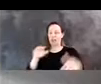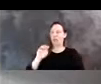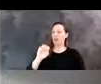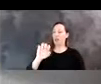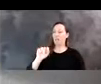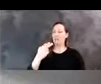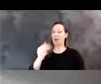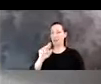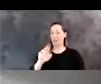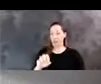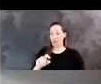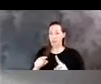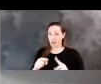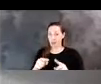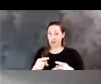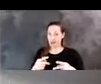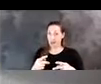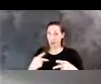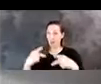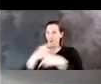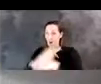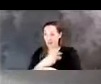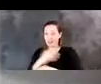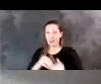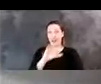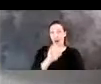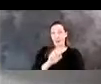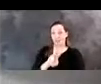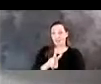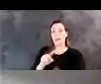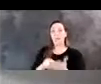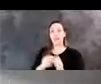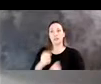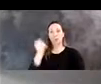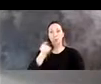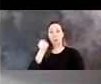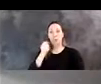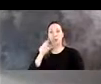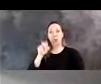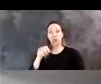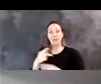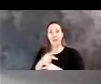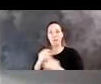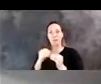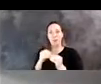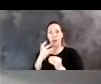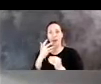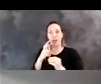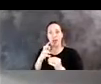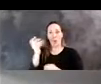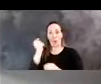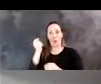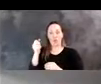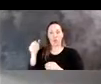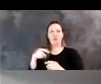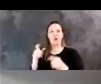30 times more potent than carbon dioxide, which means that it can hold 30 times more heat. So instead of